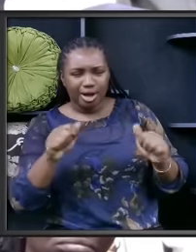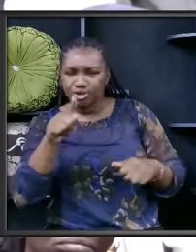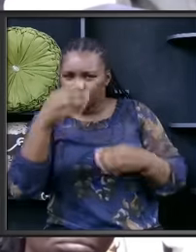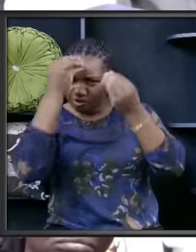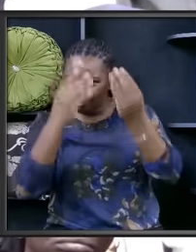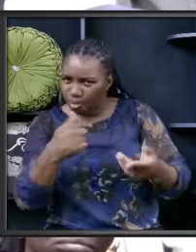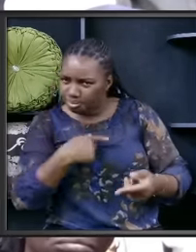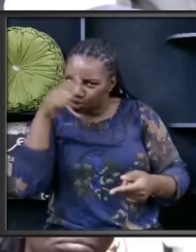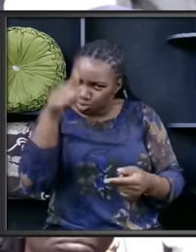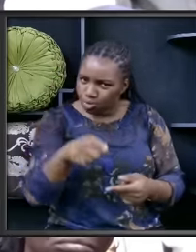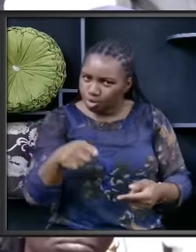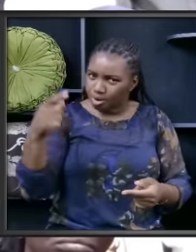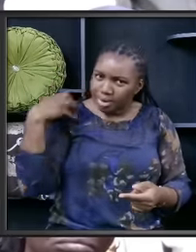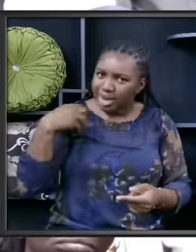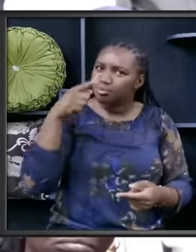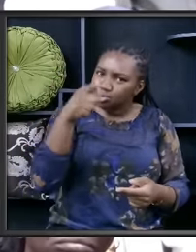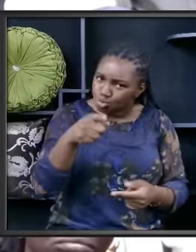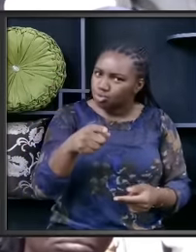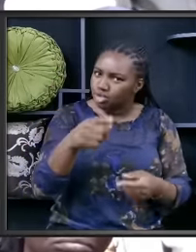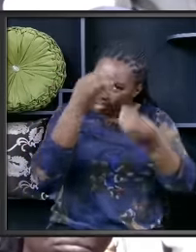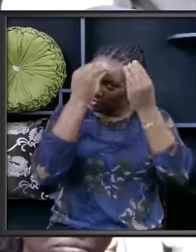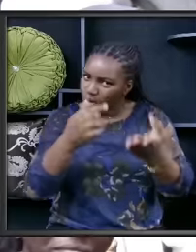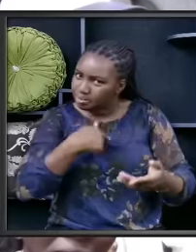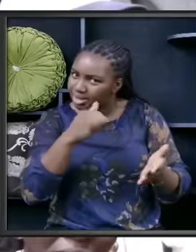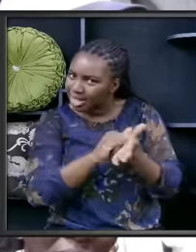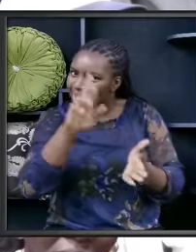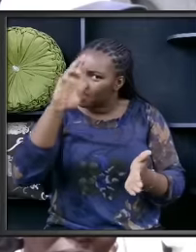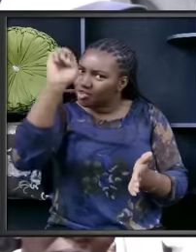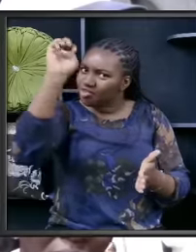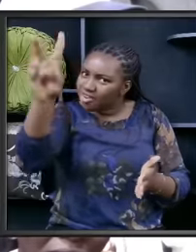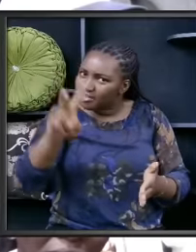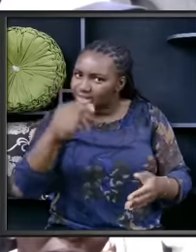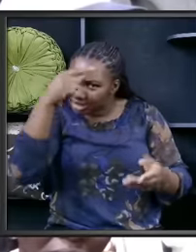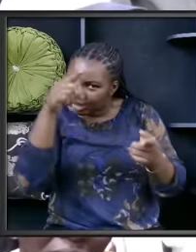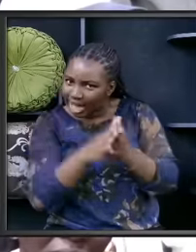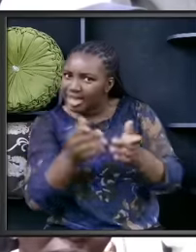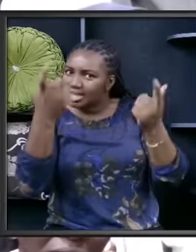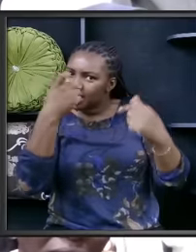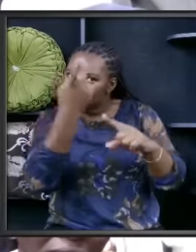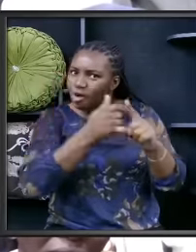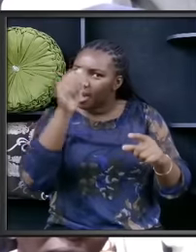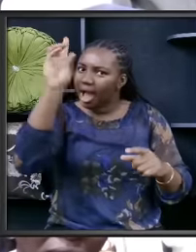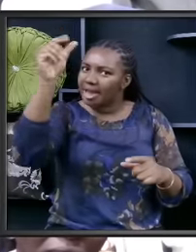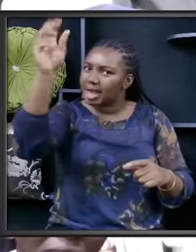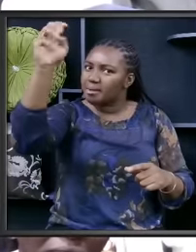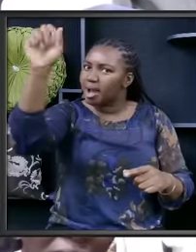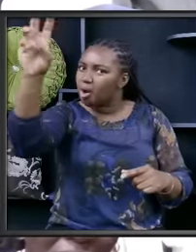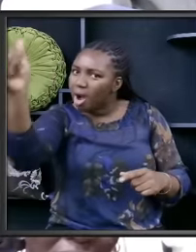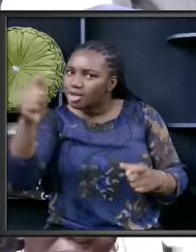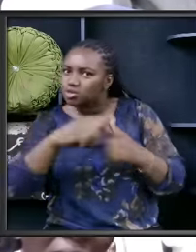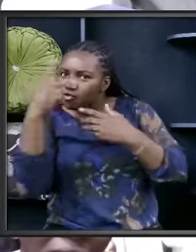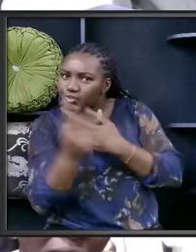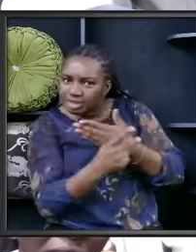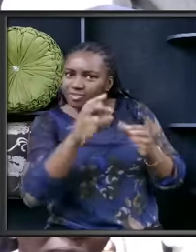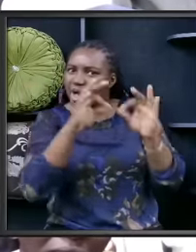You, madam, you are the one that is informing me that the reverend sister came into the state from Adamawa to visit a family.